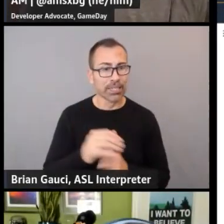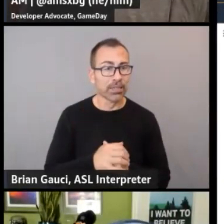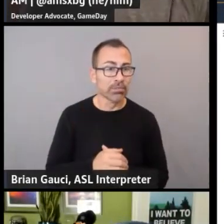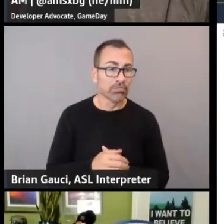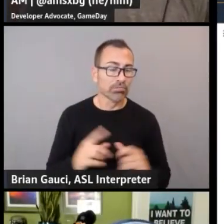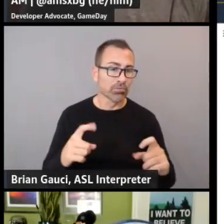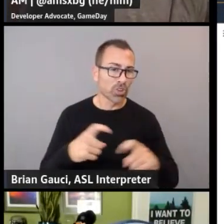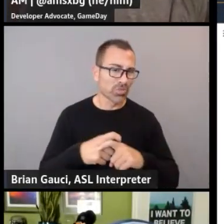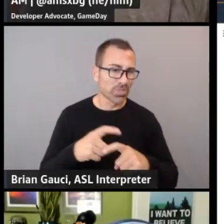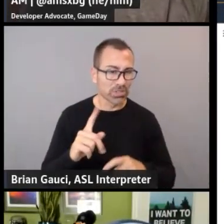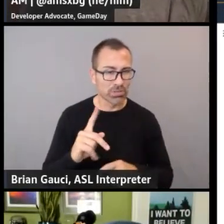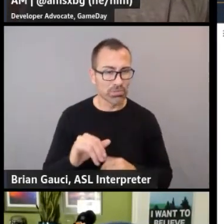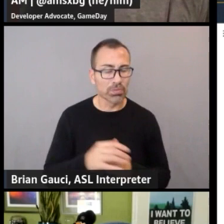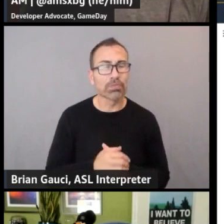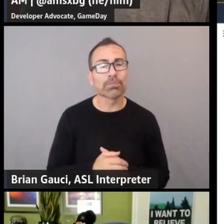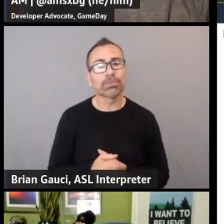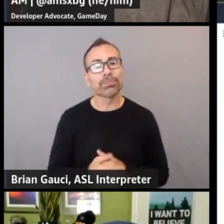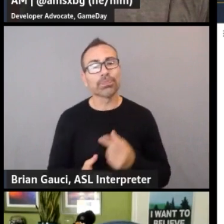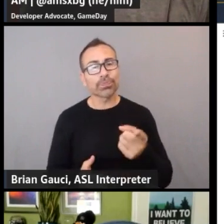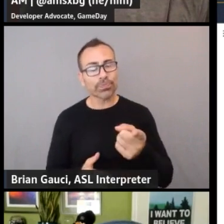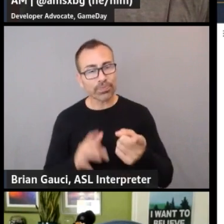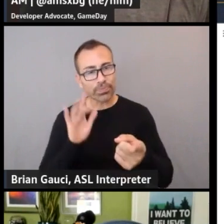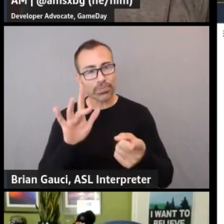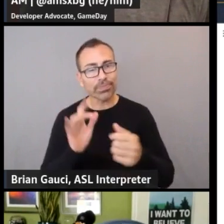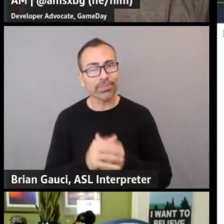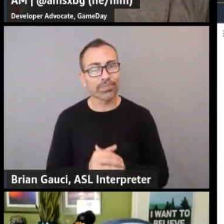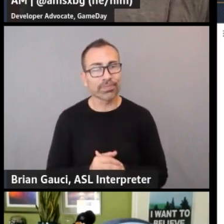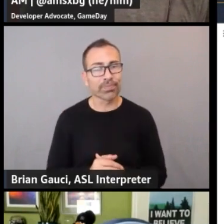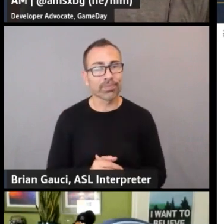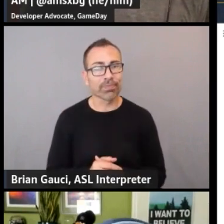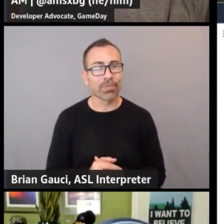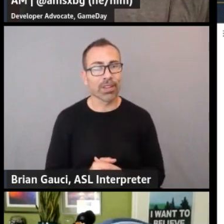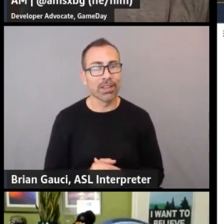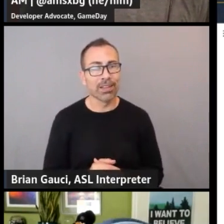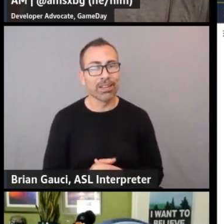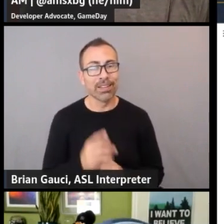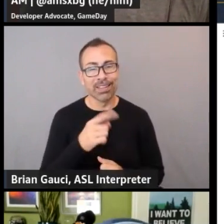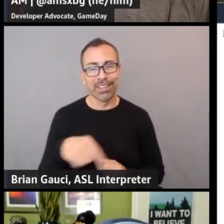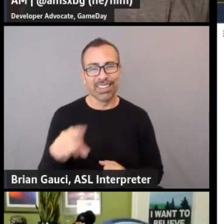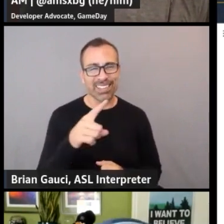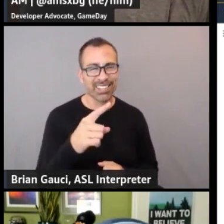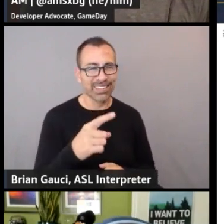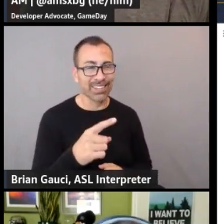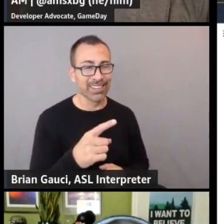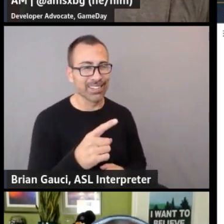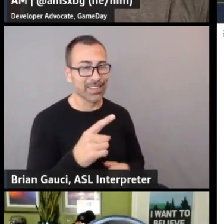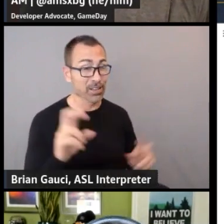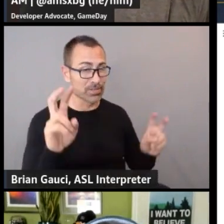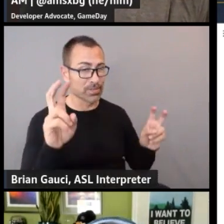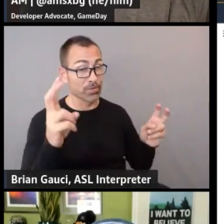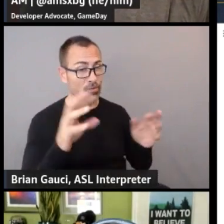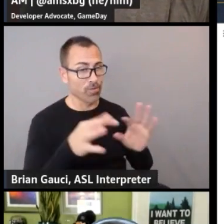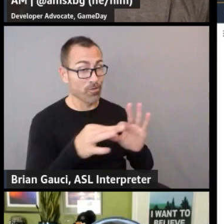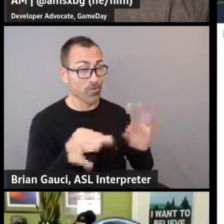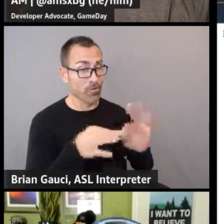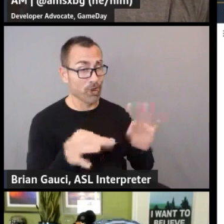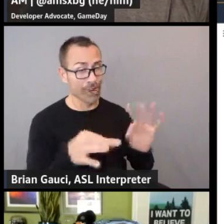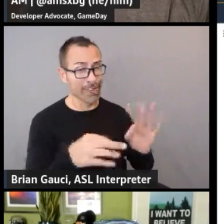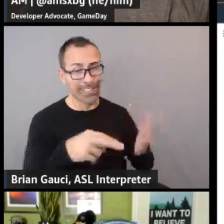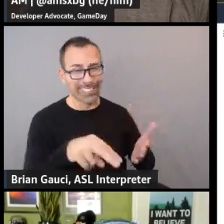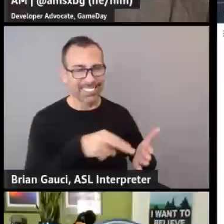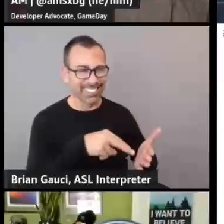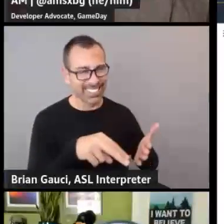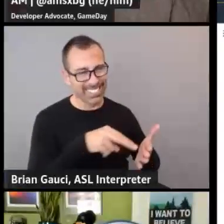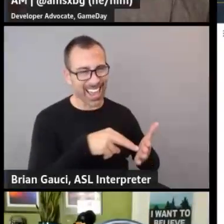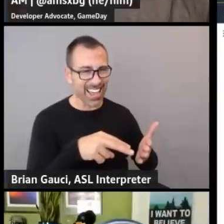to select that from the CloudFormation template. Dance like no one's watching, encrypt like everyone is. It's my favorite Werner shirt I've ever